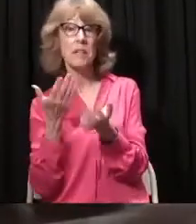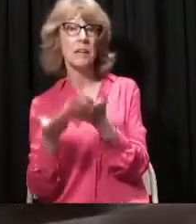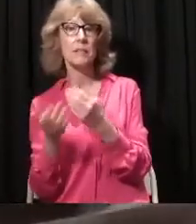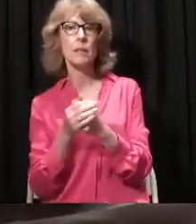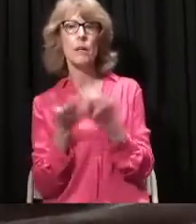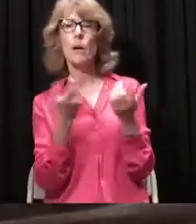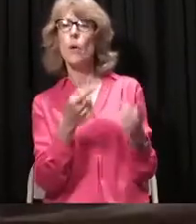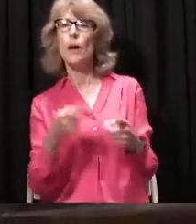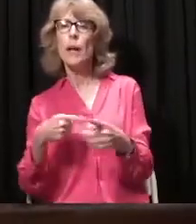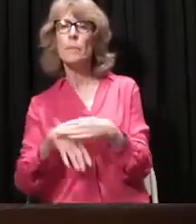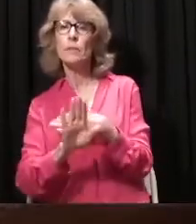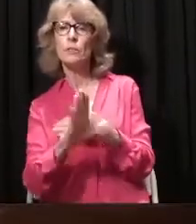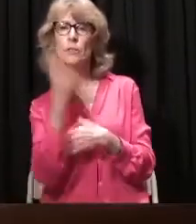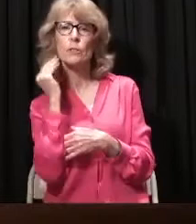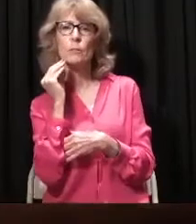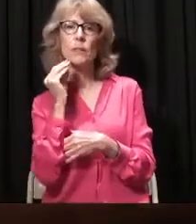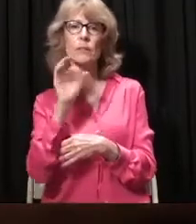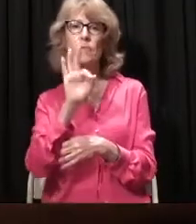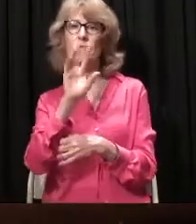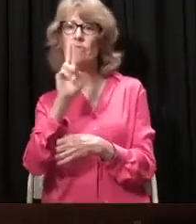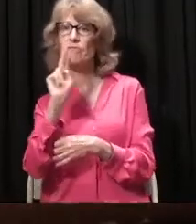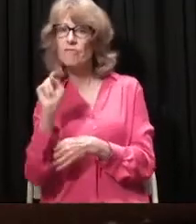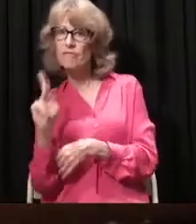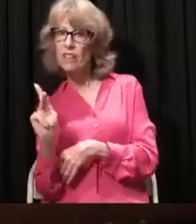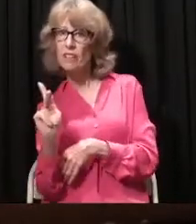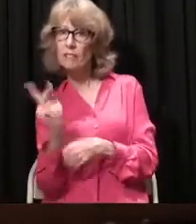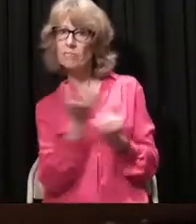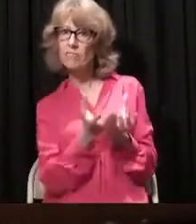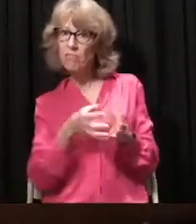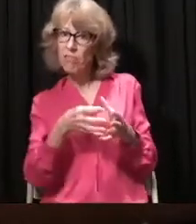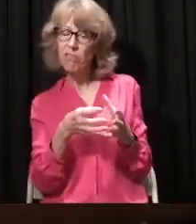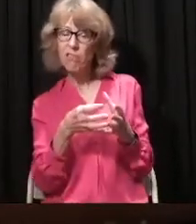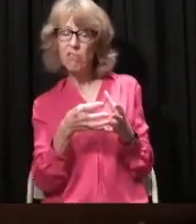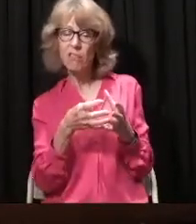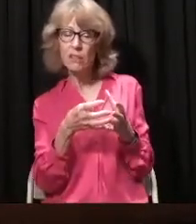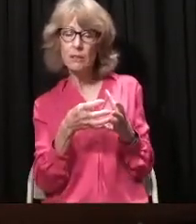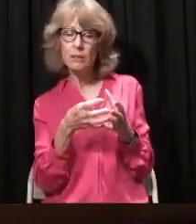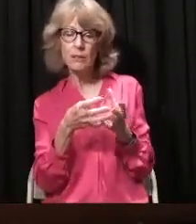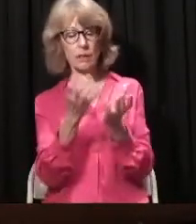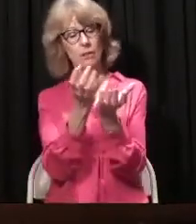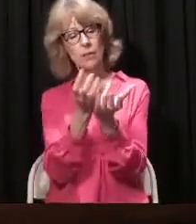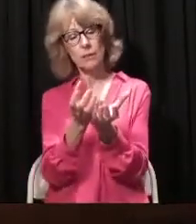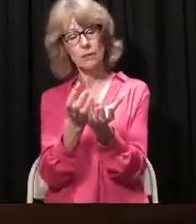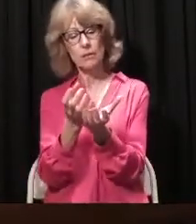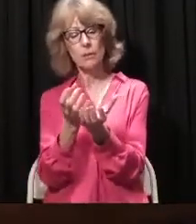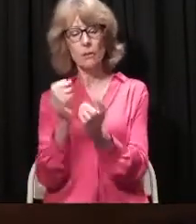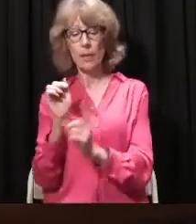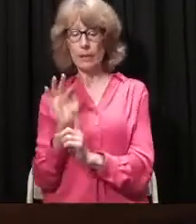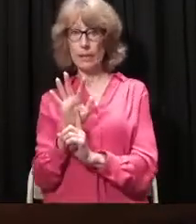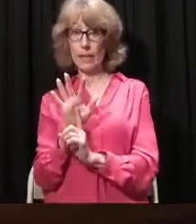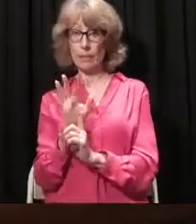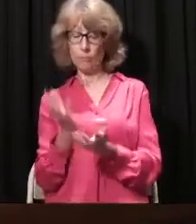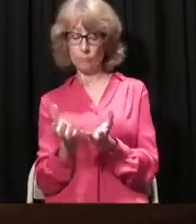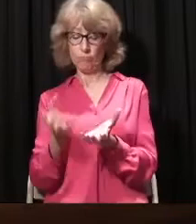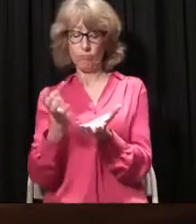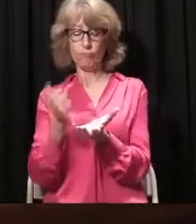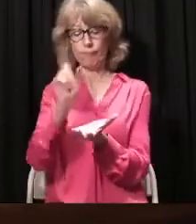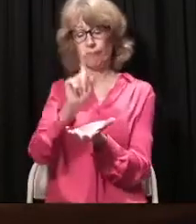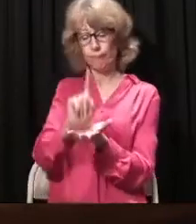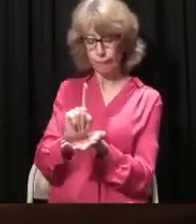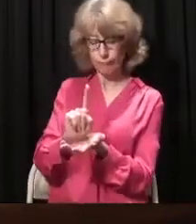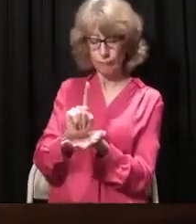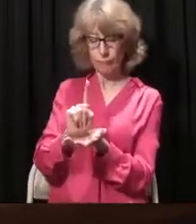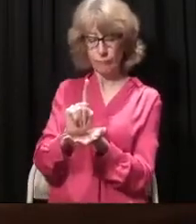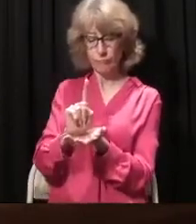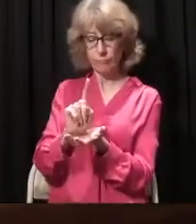you're in a funk, if you can still see this candle, is it just sucks the life out of you. Kind of sucks the light out